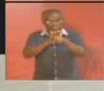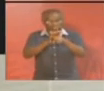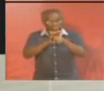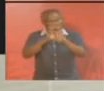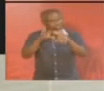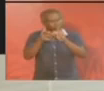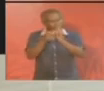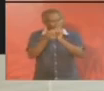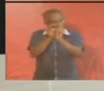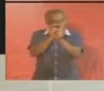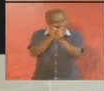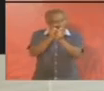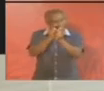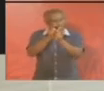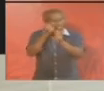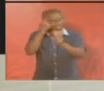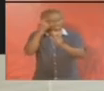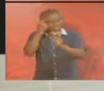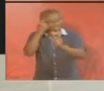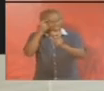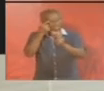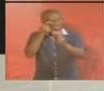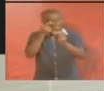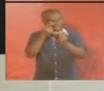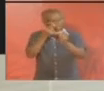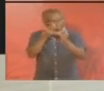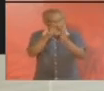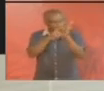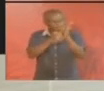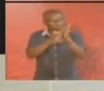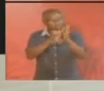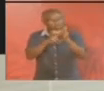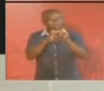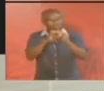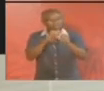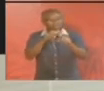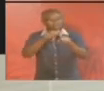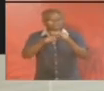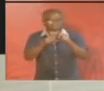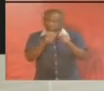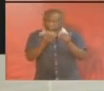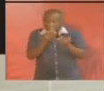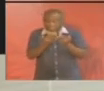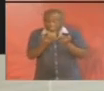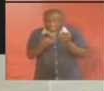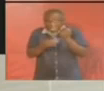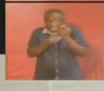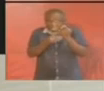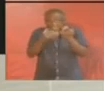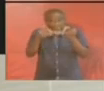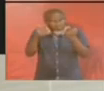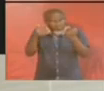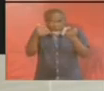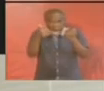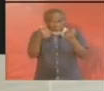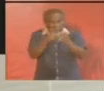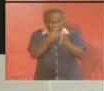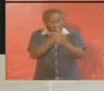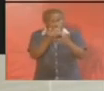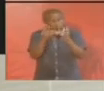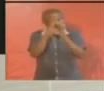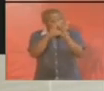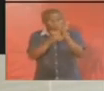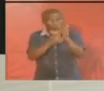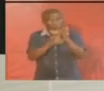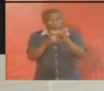used the legislative route, and you've just outlined some new measures. Is there something more that we should be doing